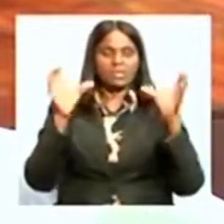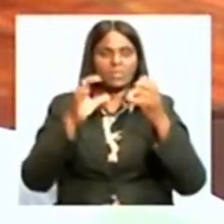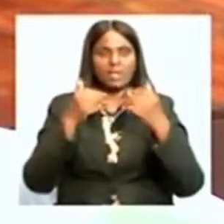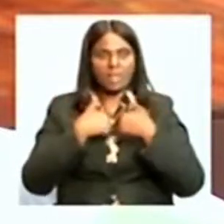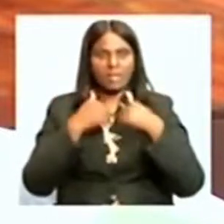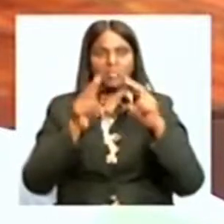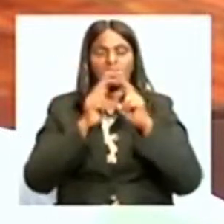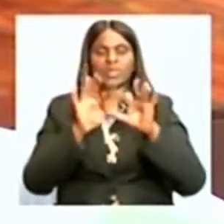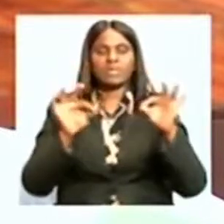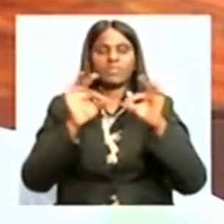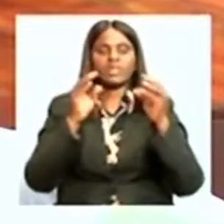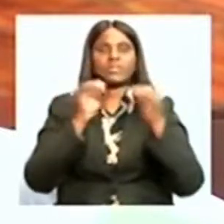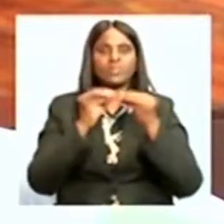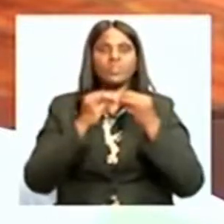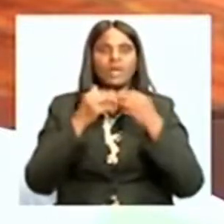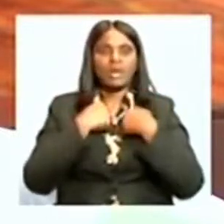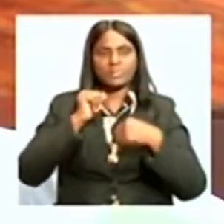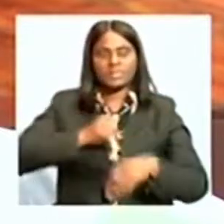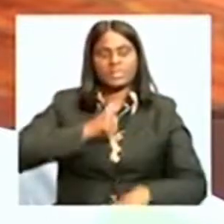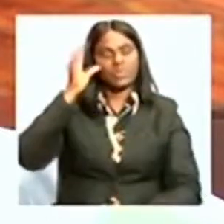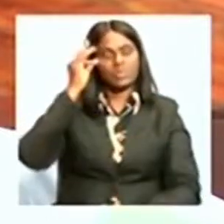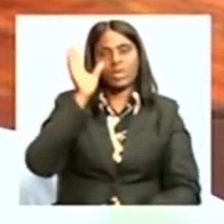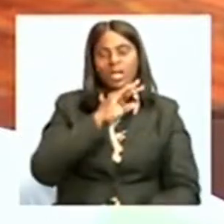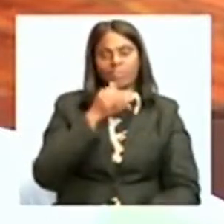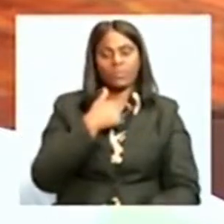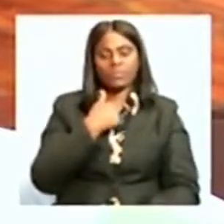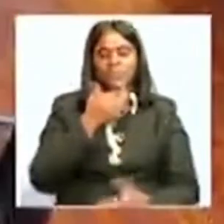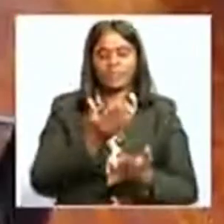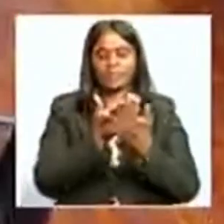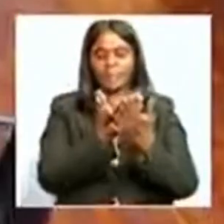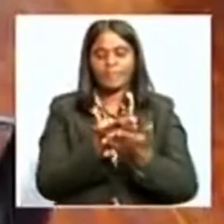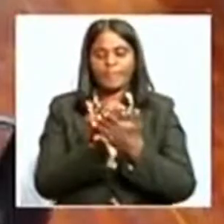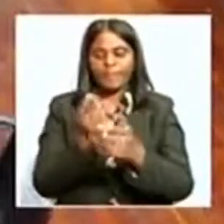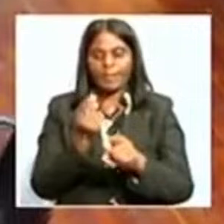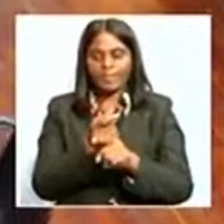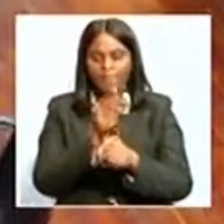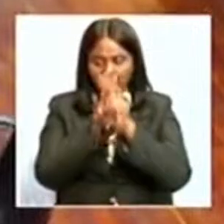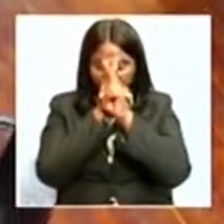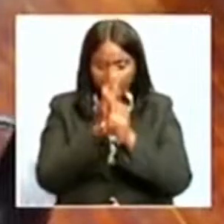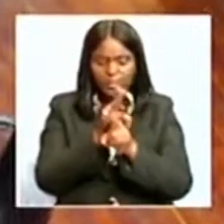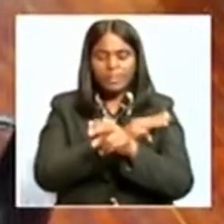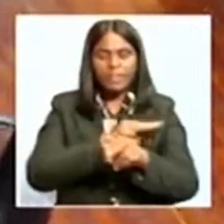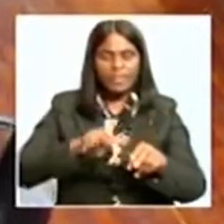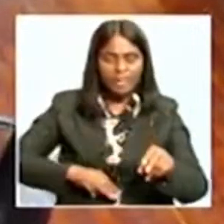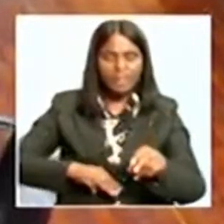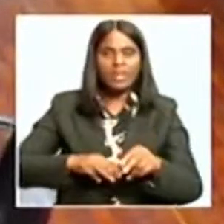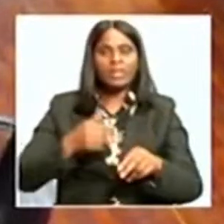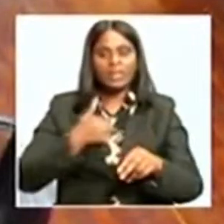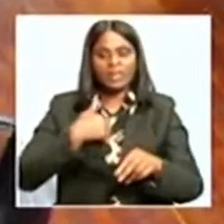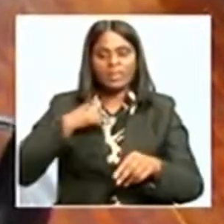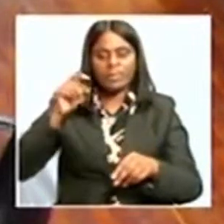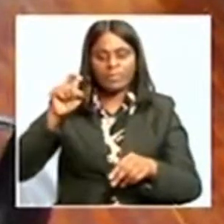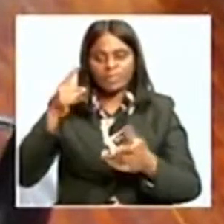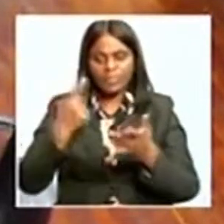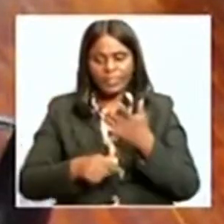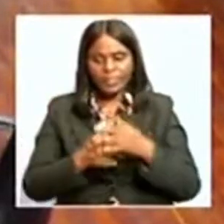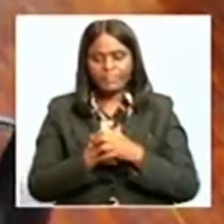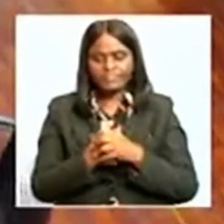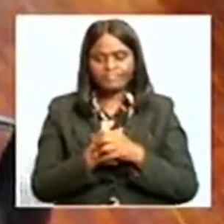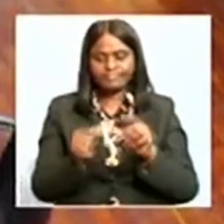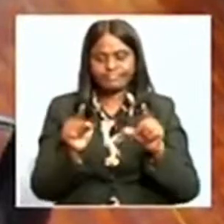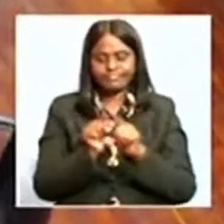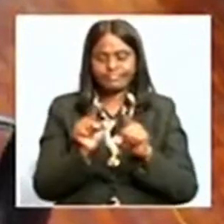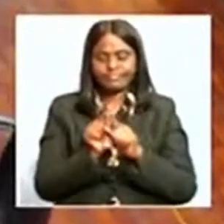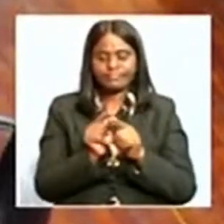very important. We have taken note that the submission by the Honourable Member that there is need to